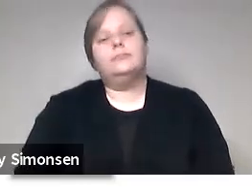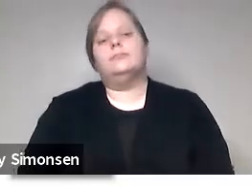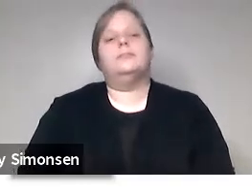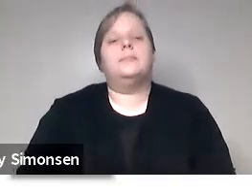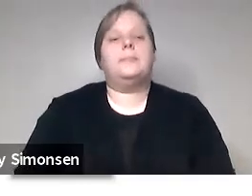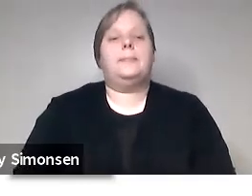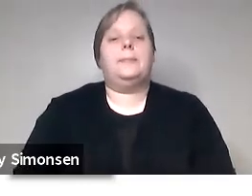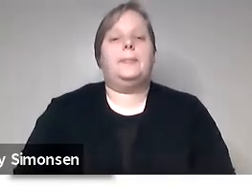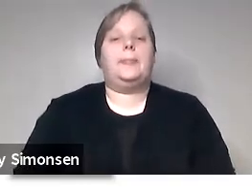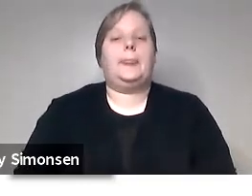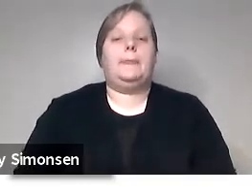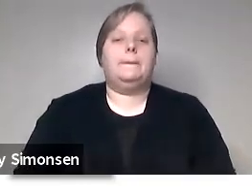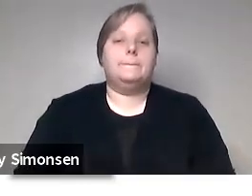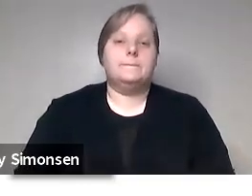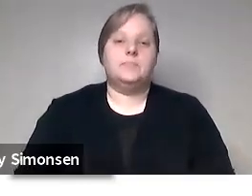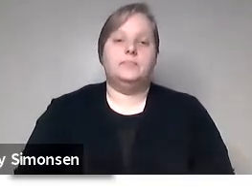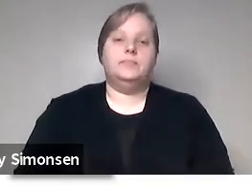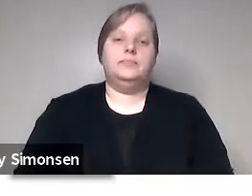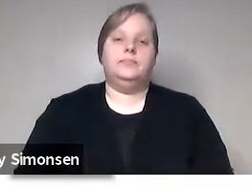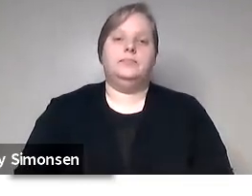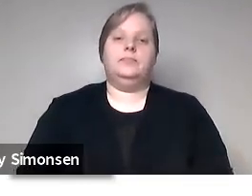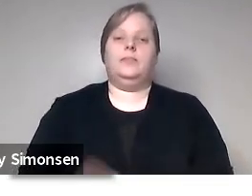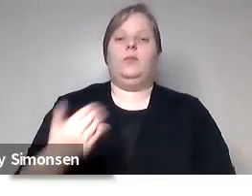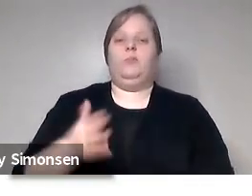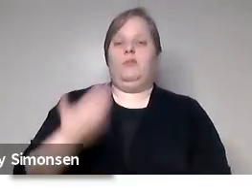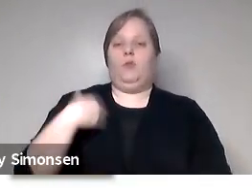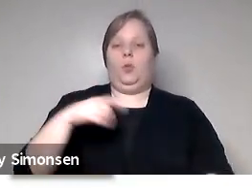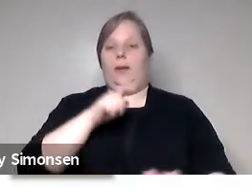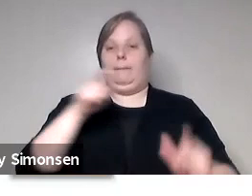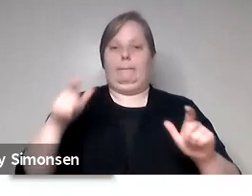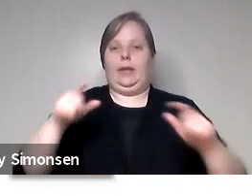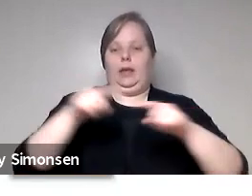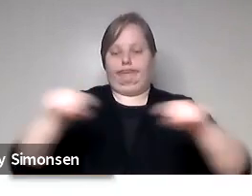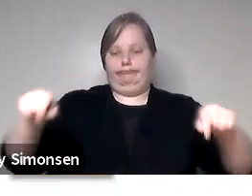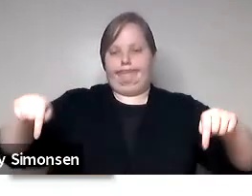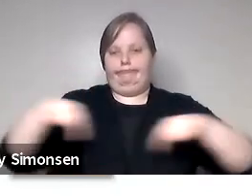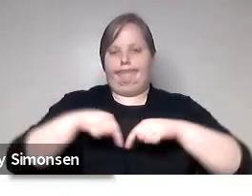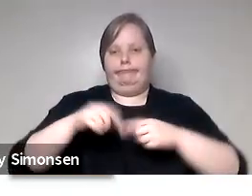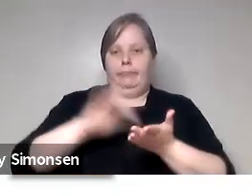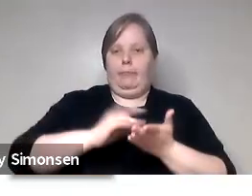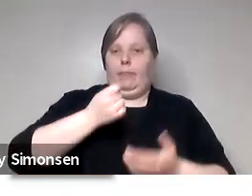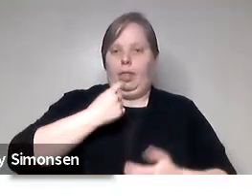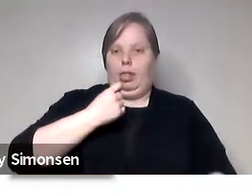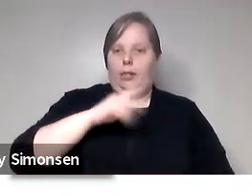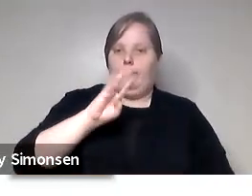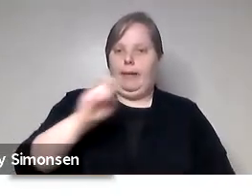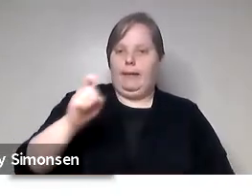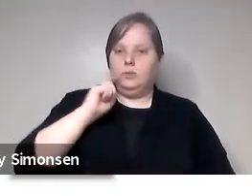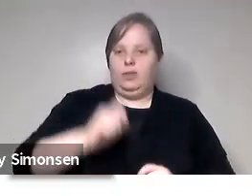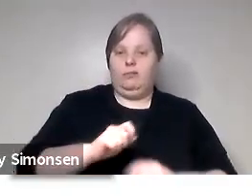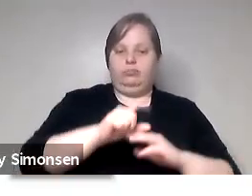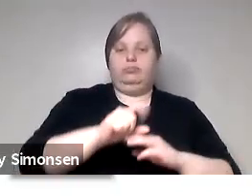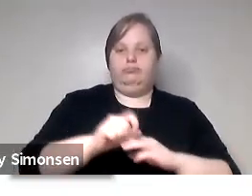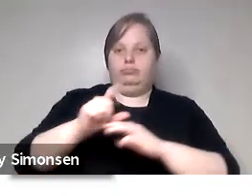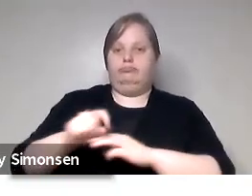We have a large pill box here that was large print, and it's been well loved, and the print is starting